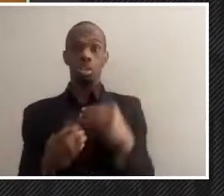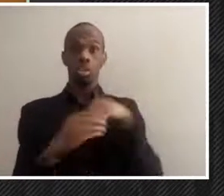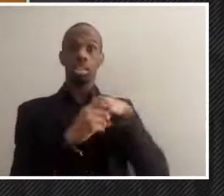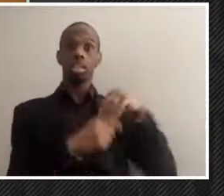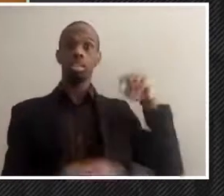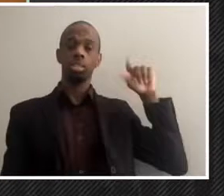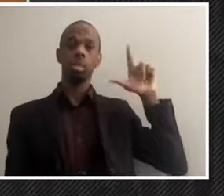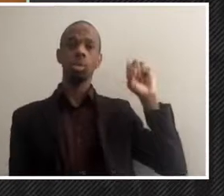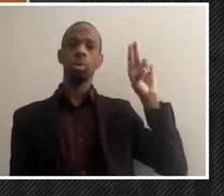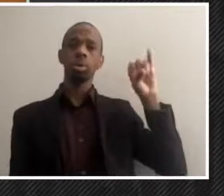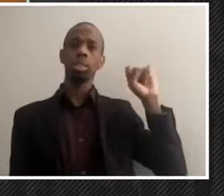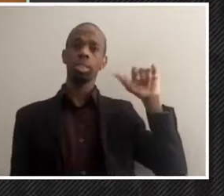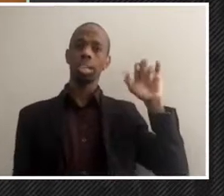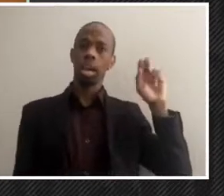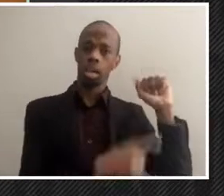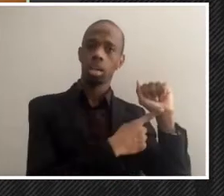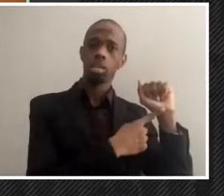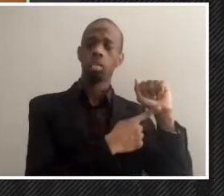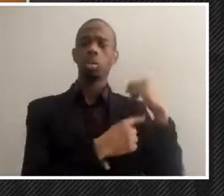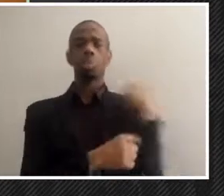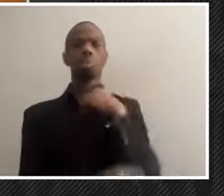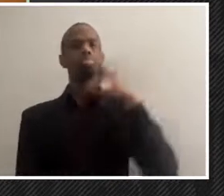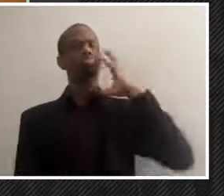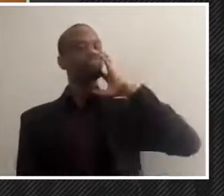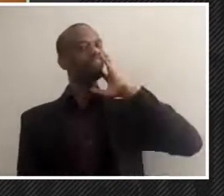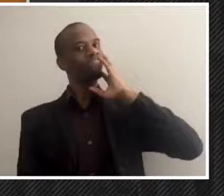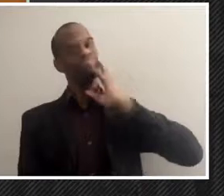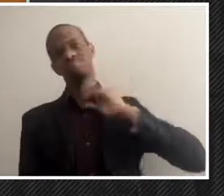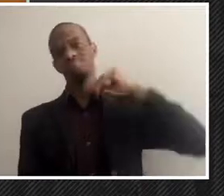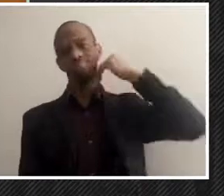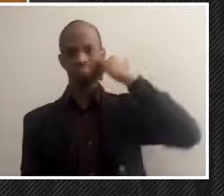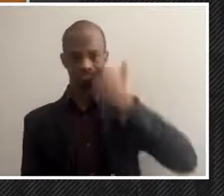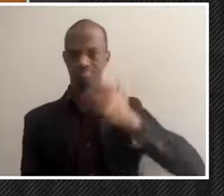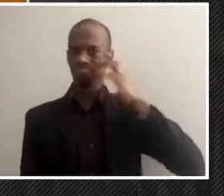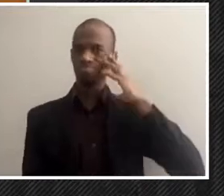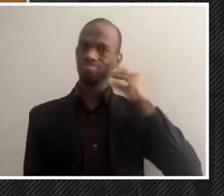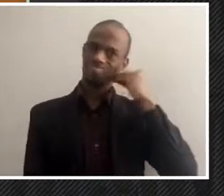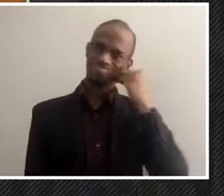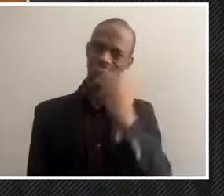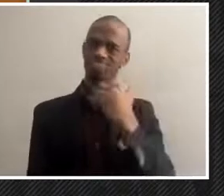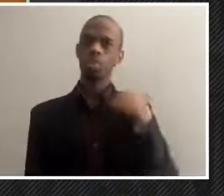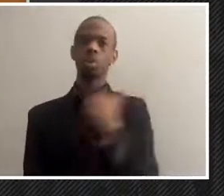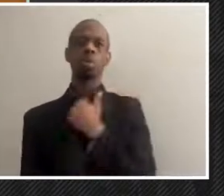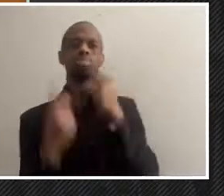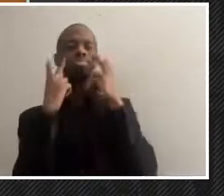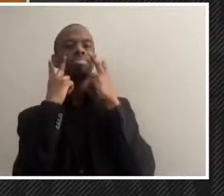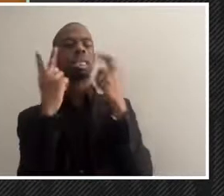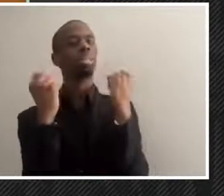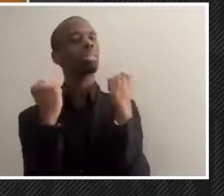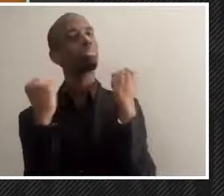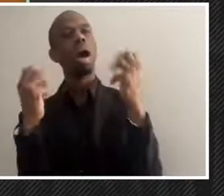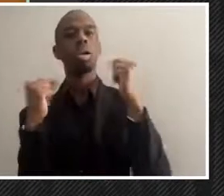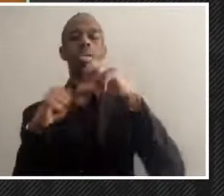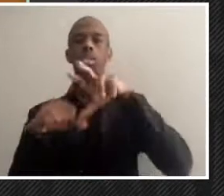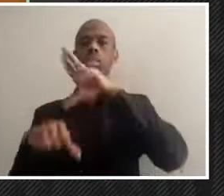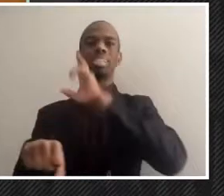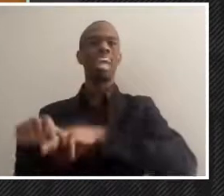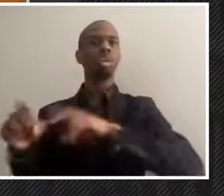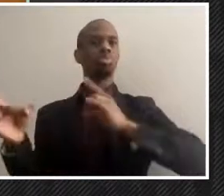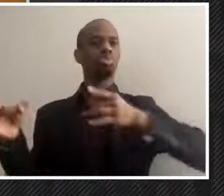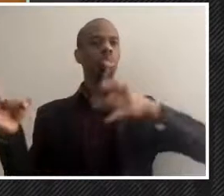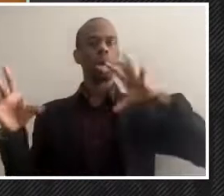natural disasters that have been compounded and exacerbated by a failed, government response at the state, local, and the federal